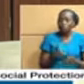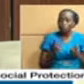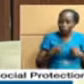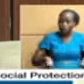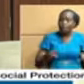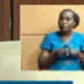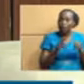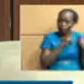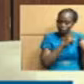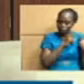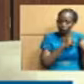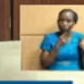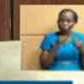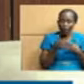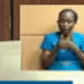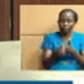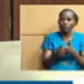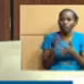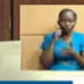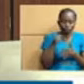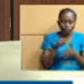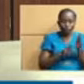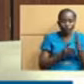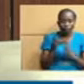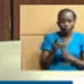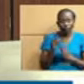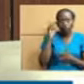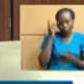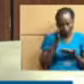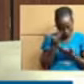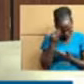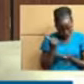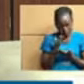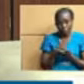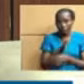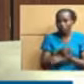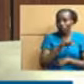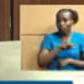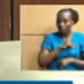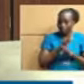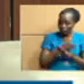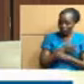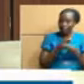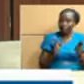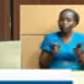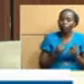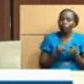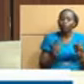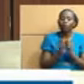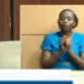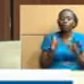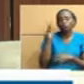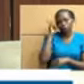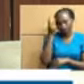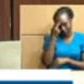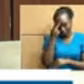the ones who spearheaded the development of the policy, because Ministry of Gender had started implementing SAGE without a single policy. And